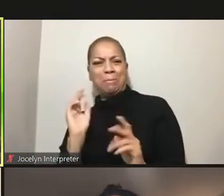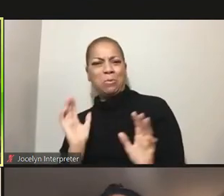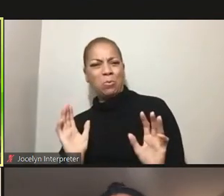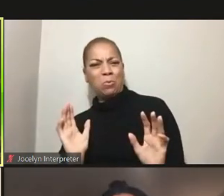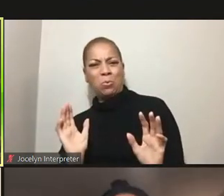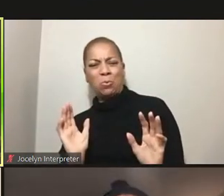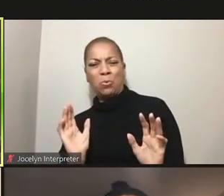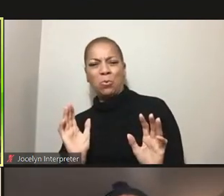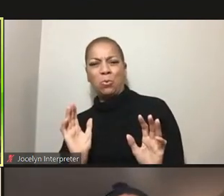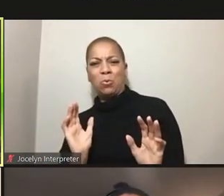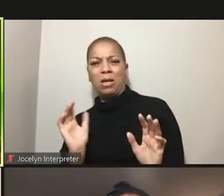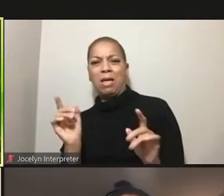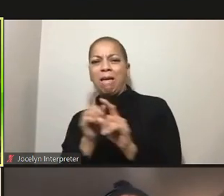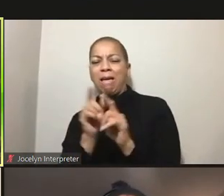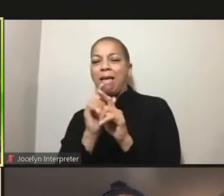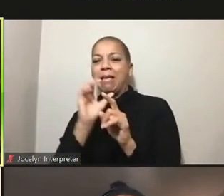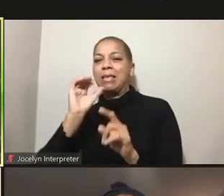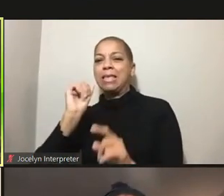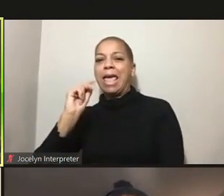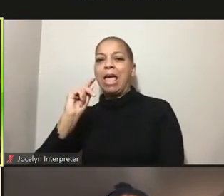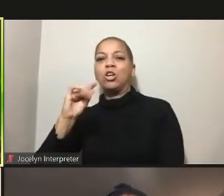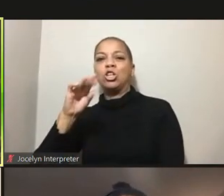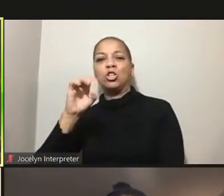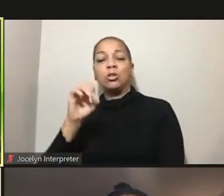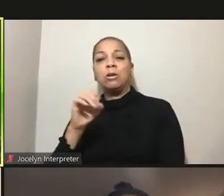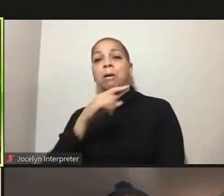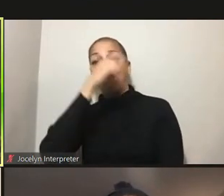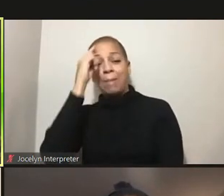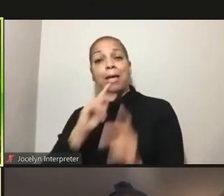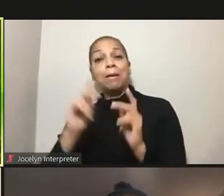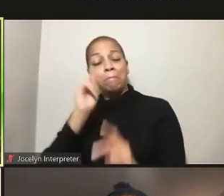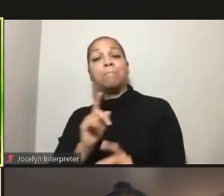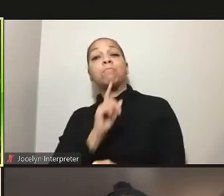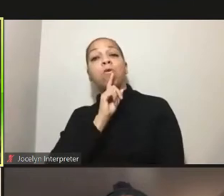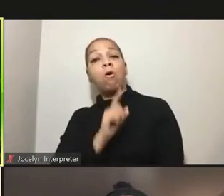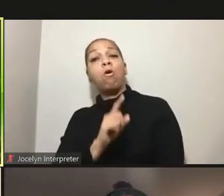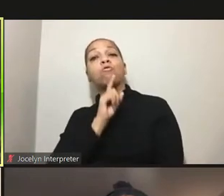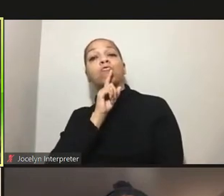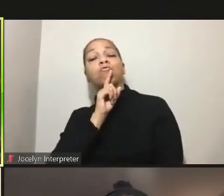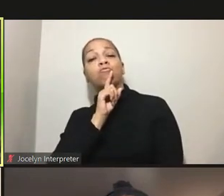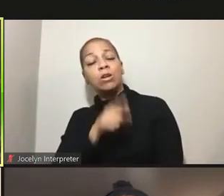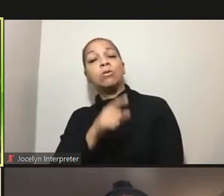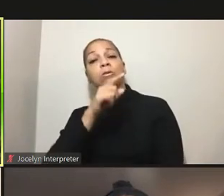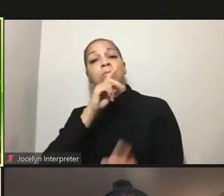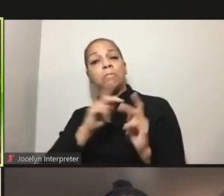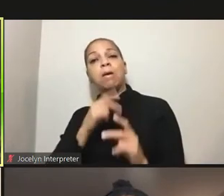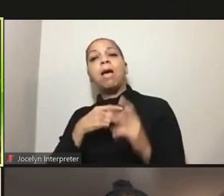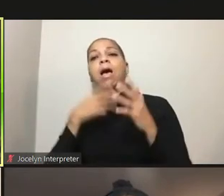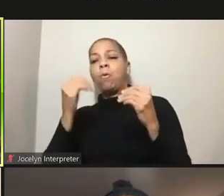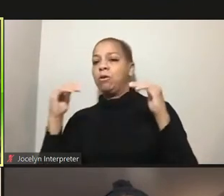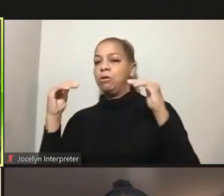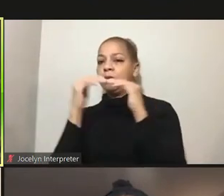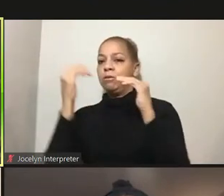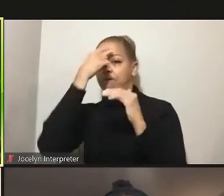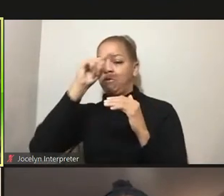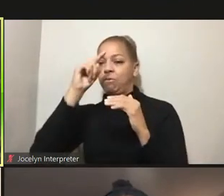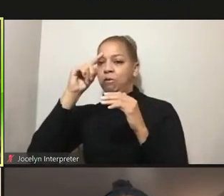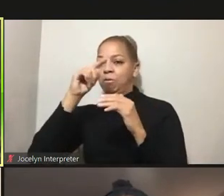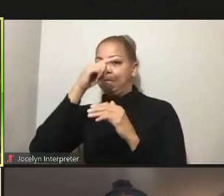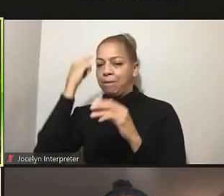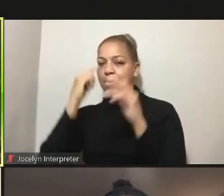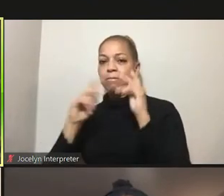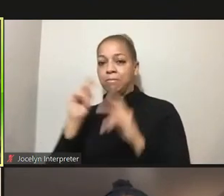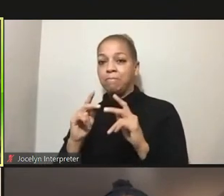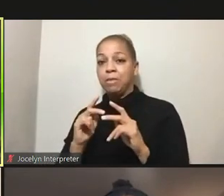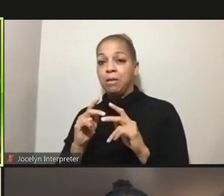as caricature, right? Black people are real people. I really want justice for Black people, but I also want the 20-year-old Black